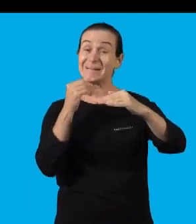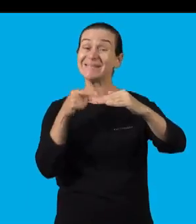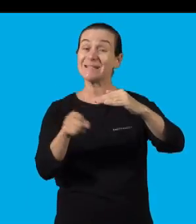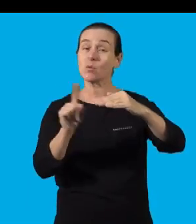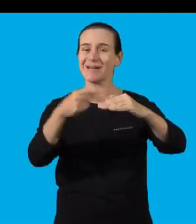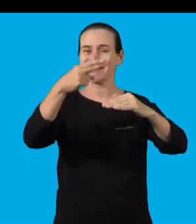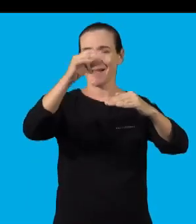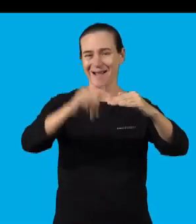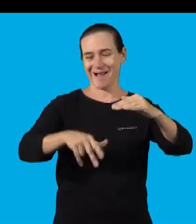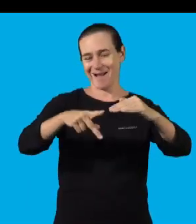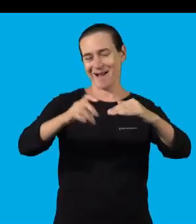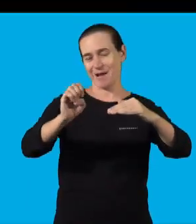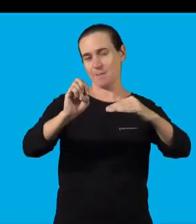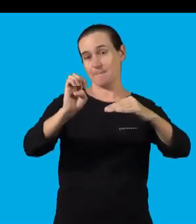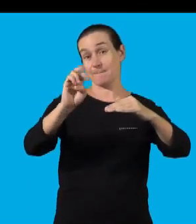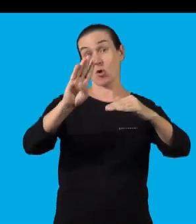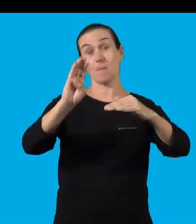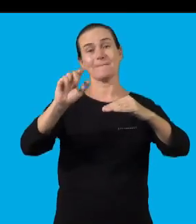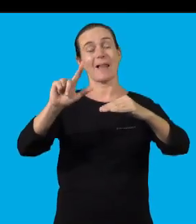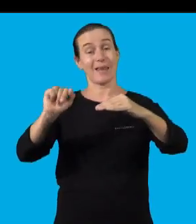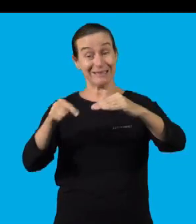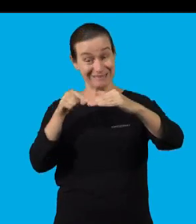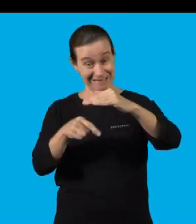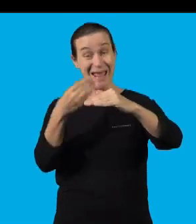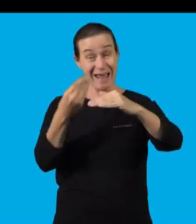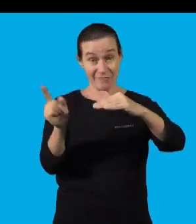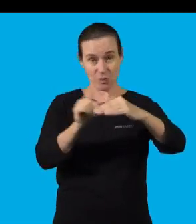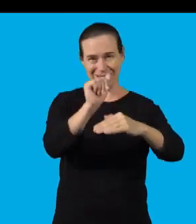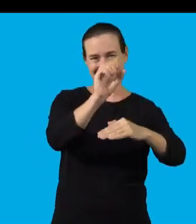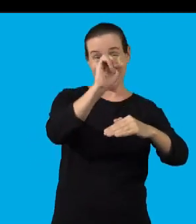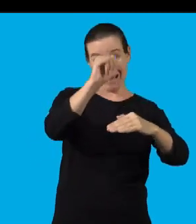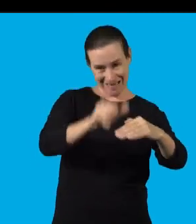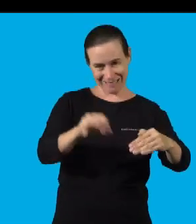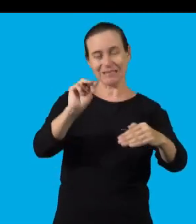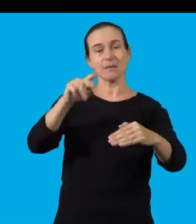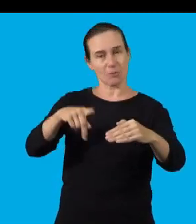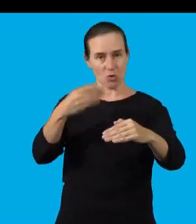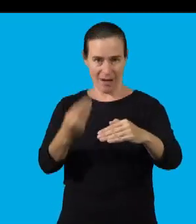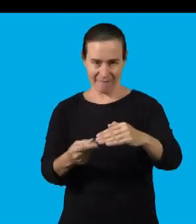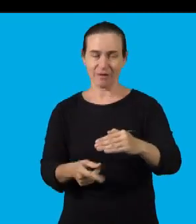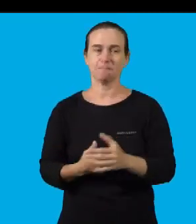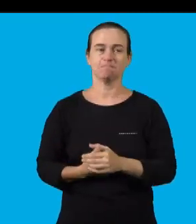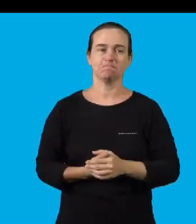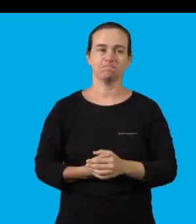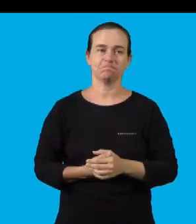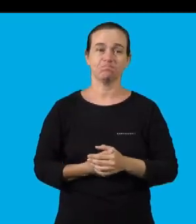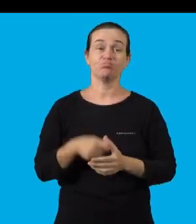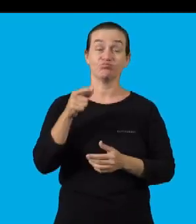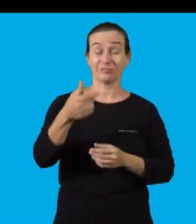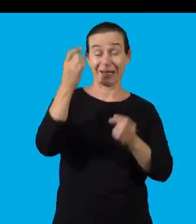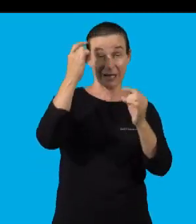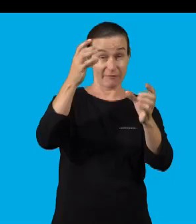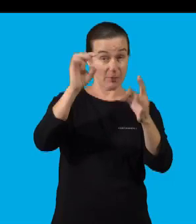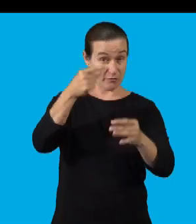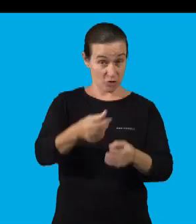this is a hyperbola. And as we know, a hyperbola has asymptotes, right? Now, it says there the